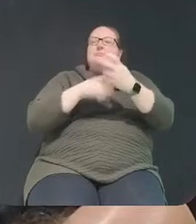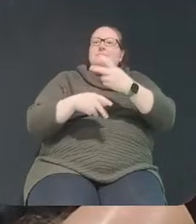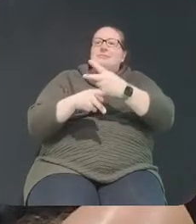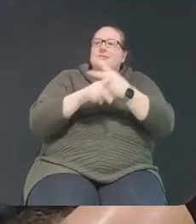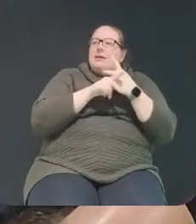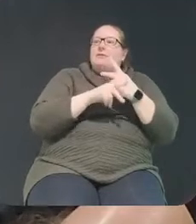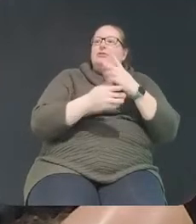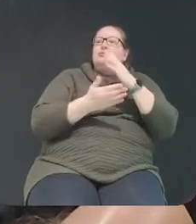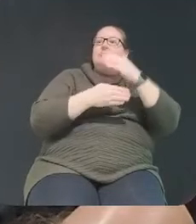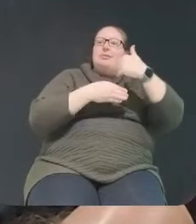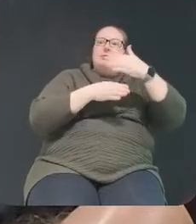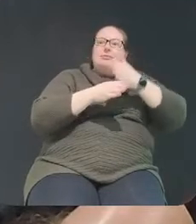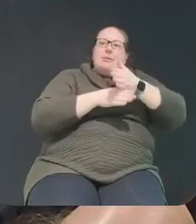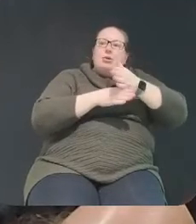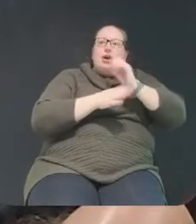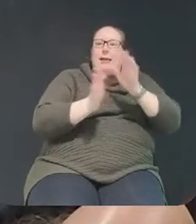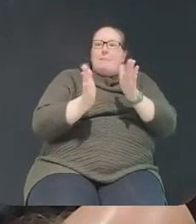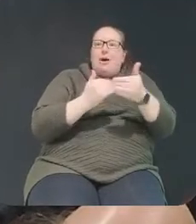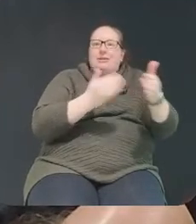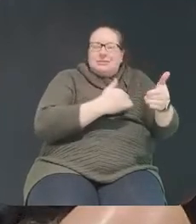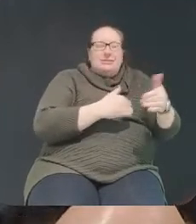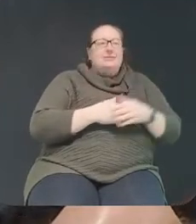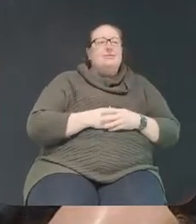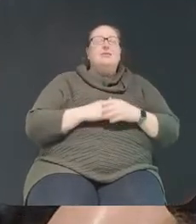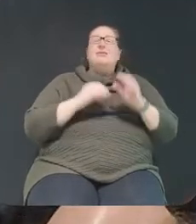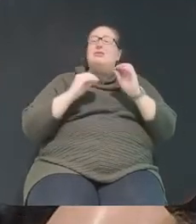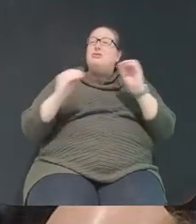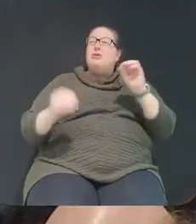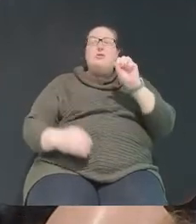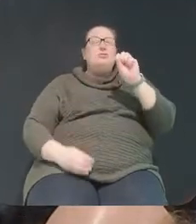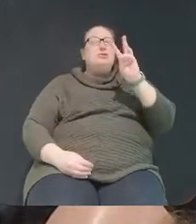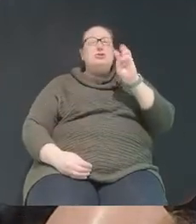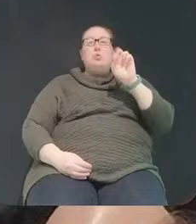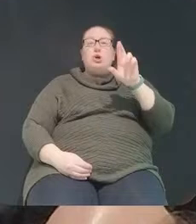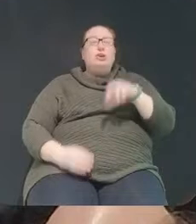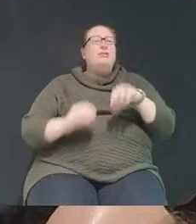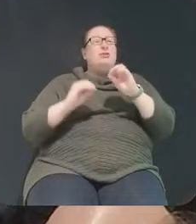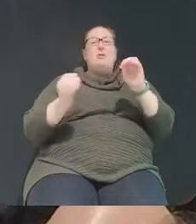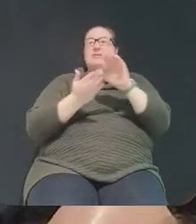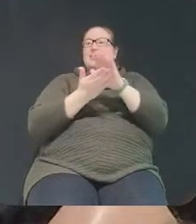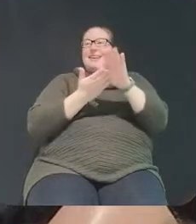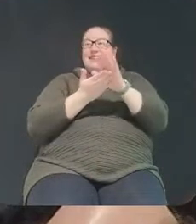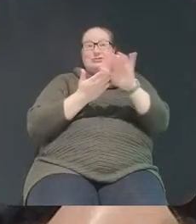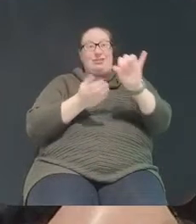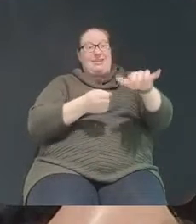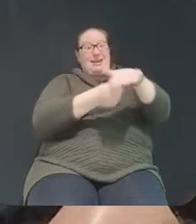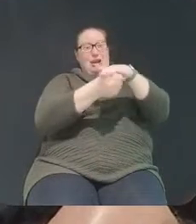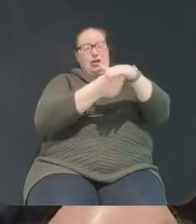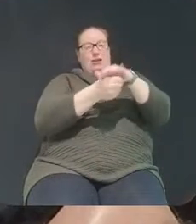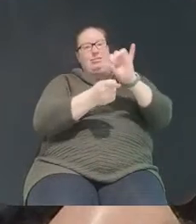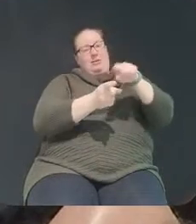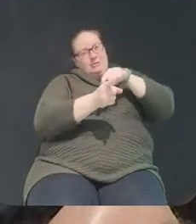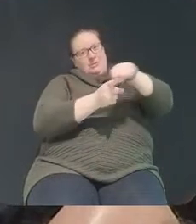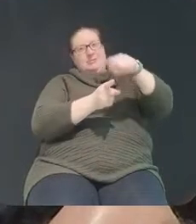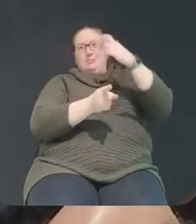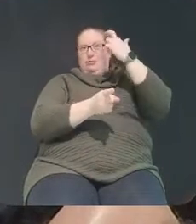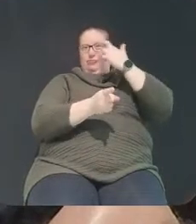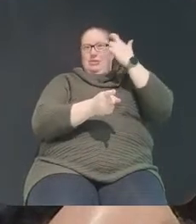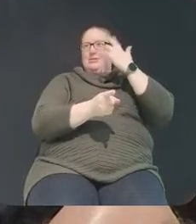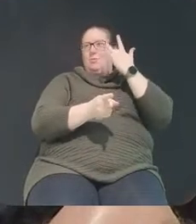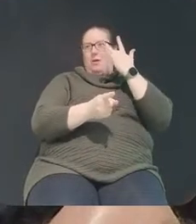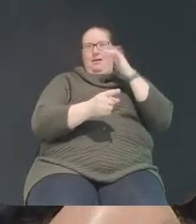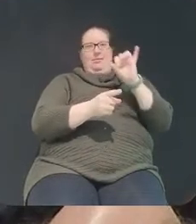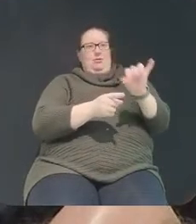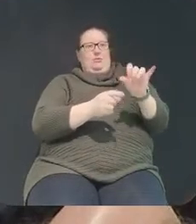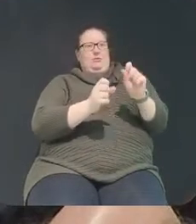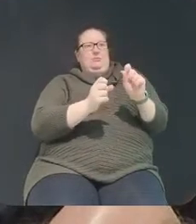boxes. A lack of sewers and sanitary facilities in the area was cited as the main reason why the improvised structures were